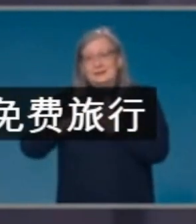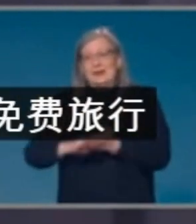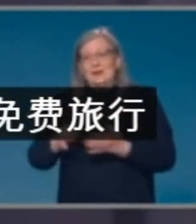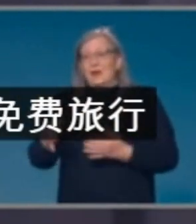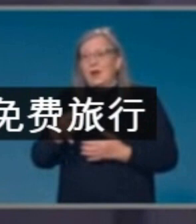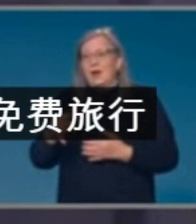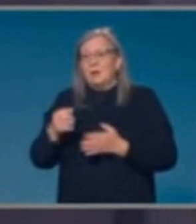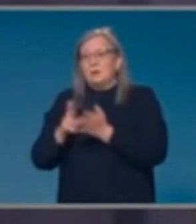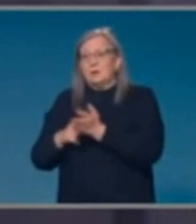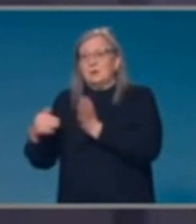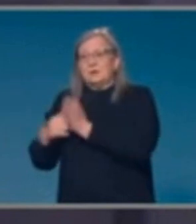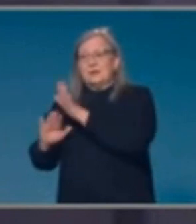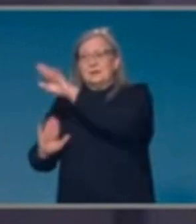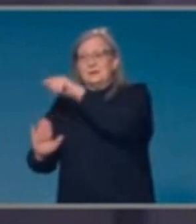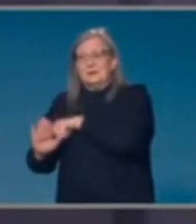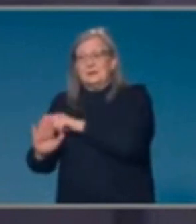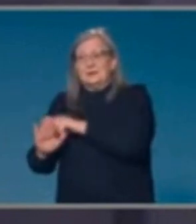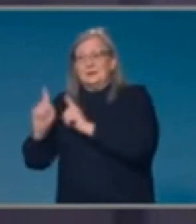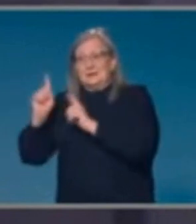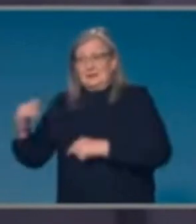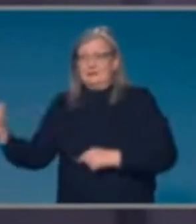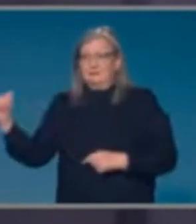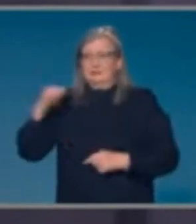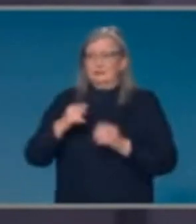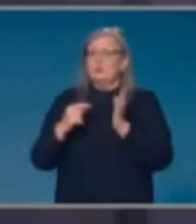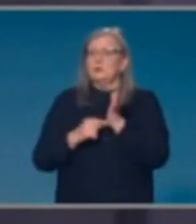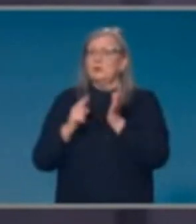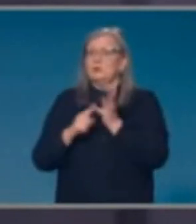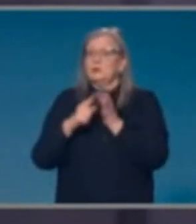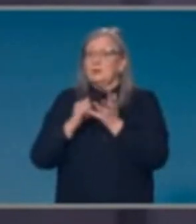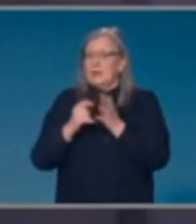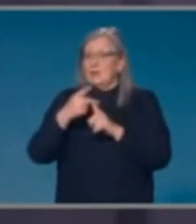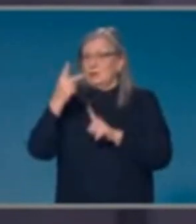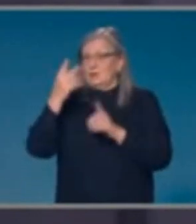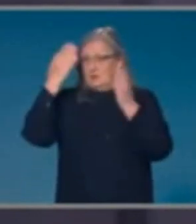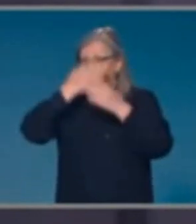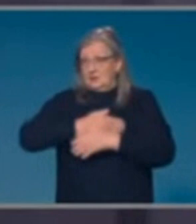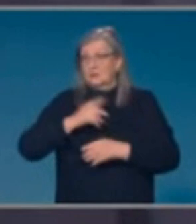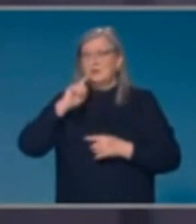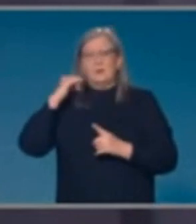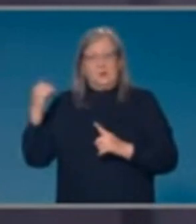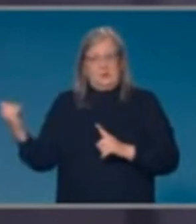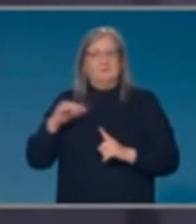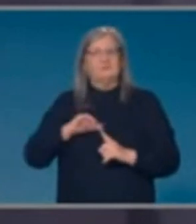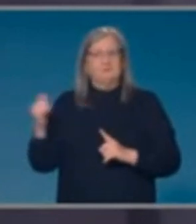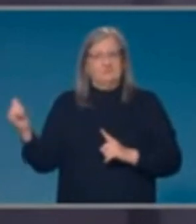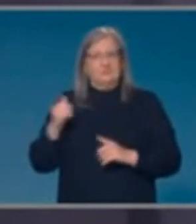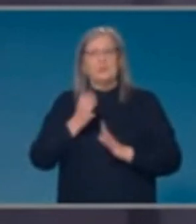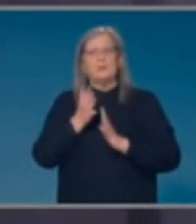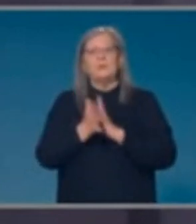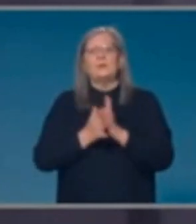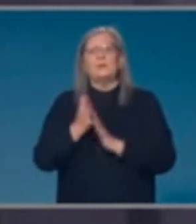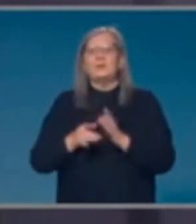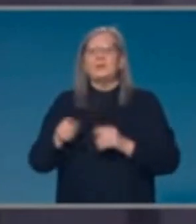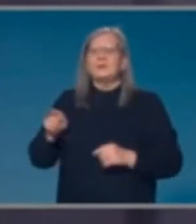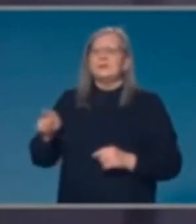midnight, and so that is available, and we hope to allow anyone who's been in the